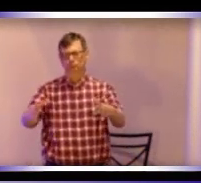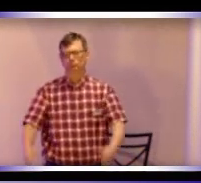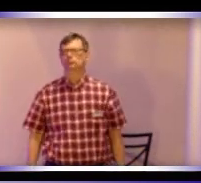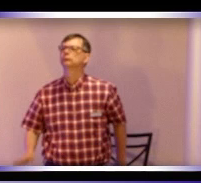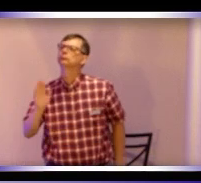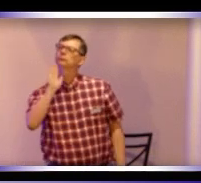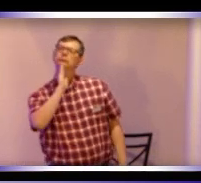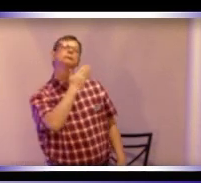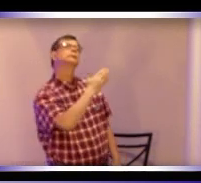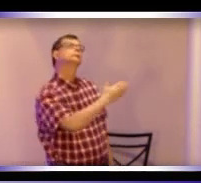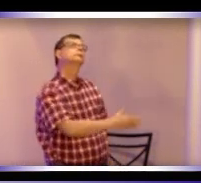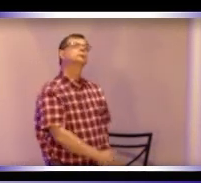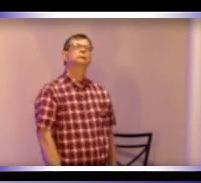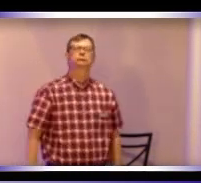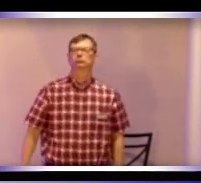being.